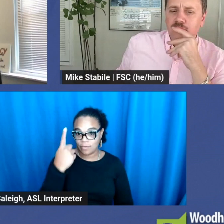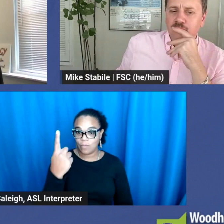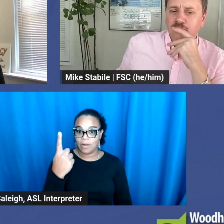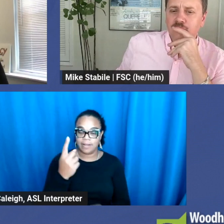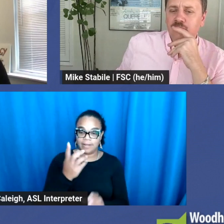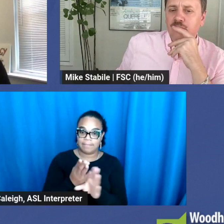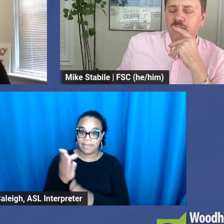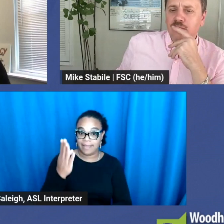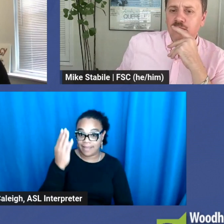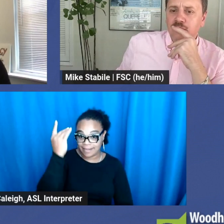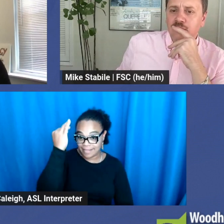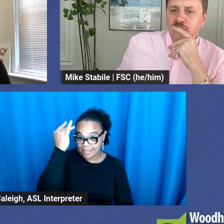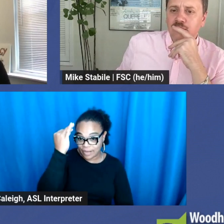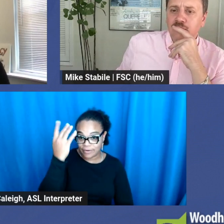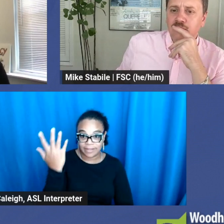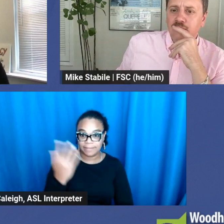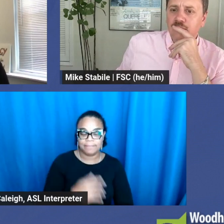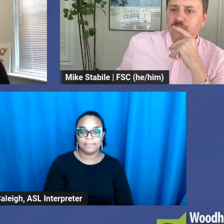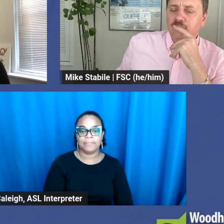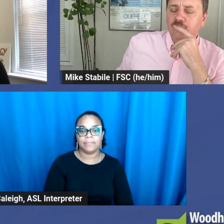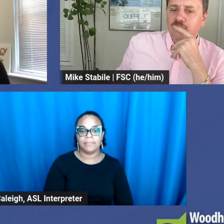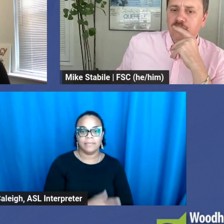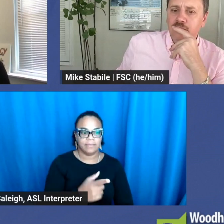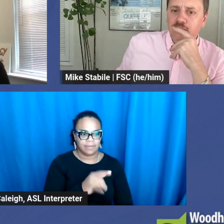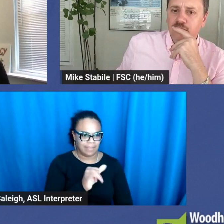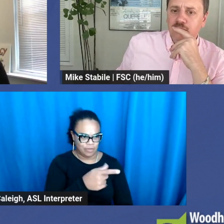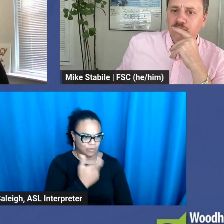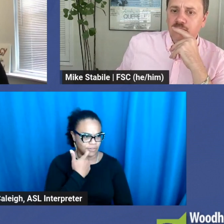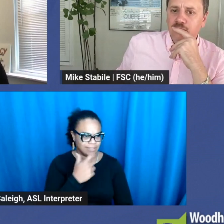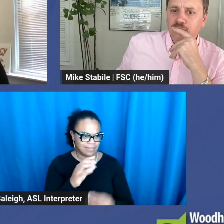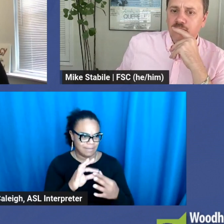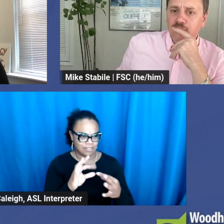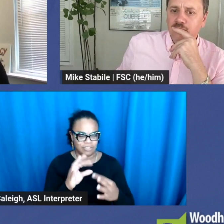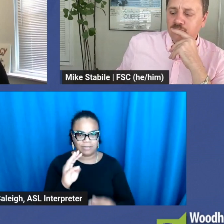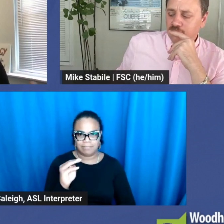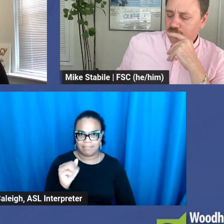theories, as you've just mentioned, Mandy, is that there are kind of